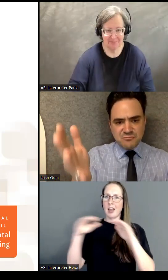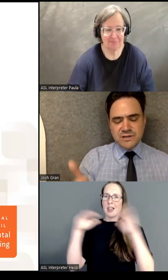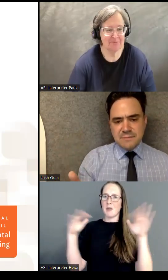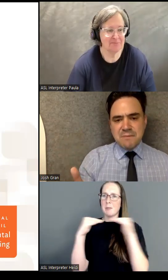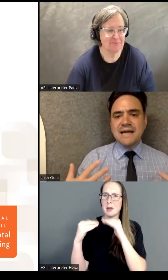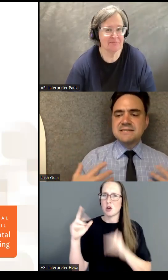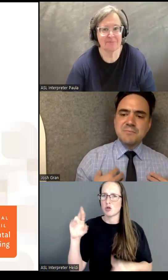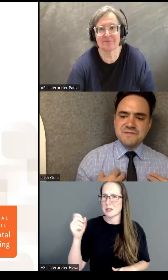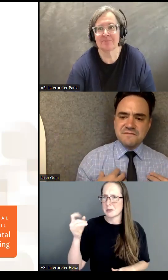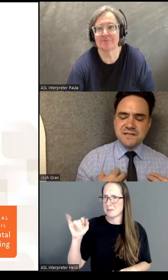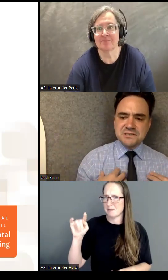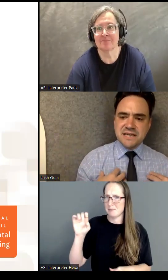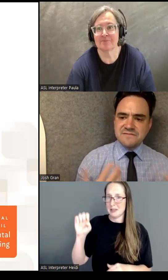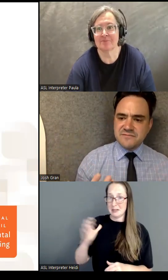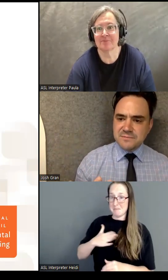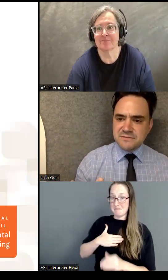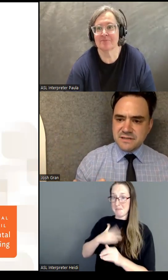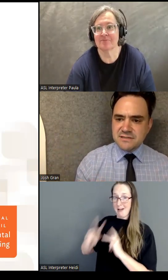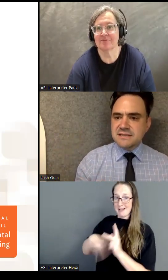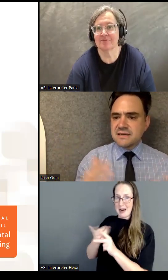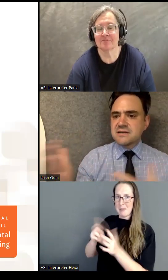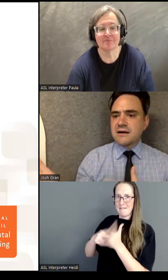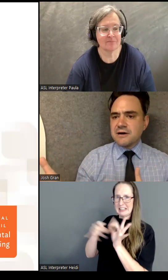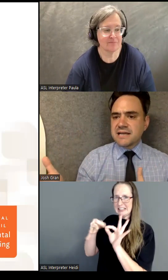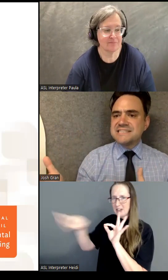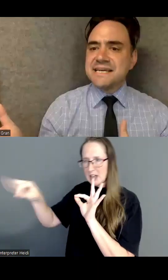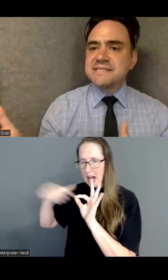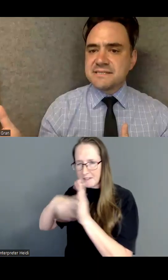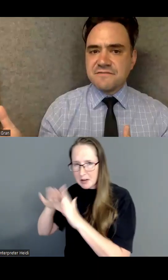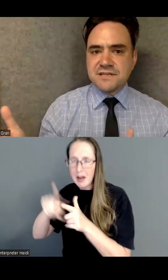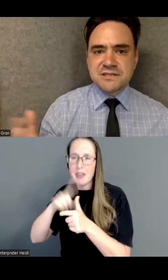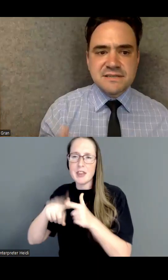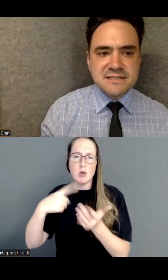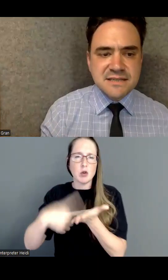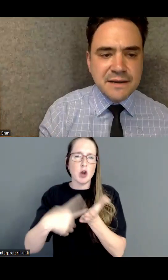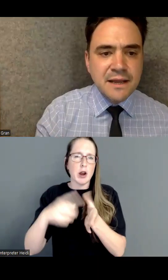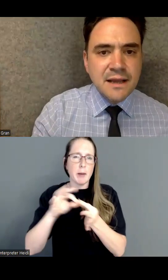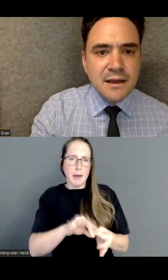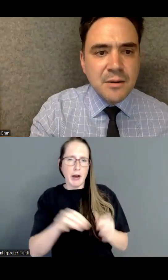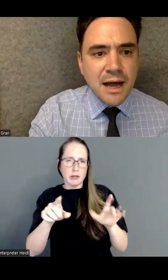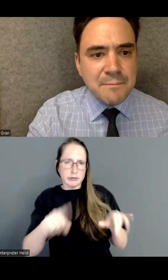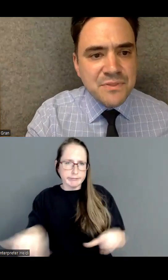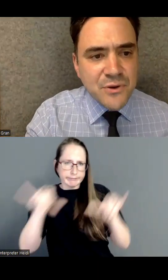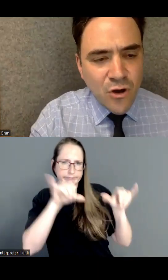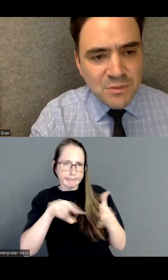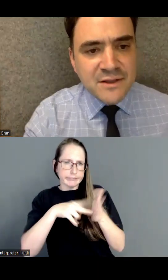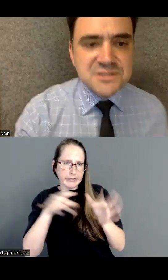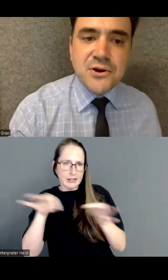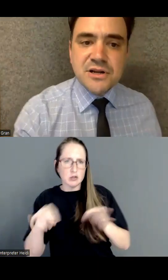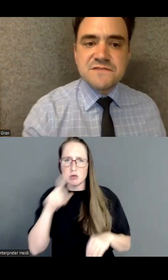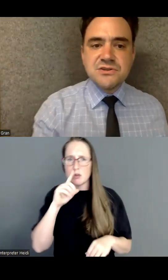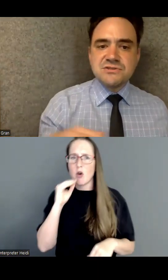This is really my type of definition that I've developed over the years, and then I'll talk about a consensus definition on the next slide. They're